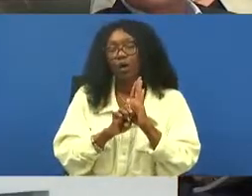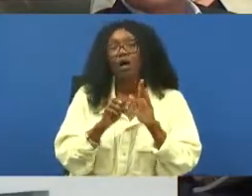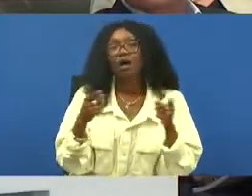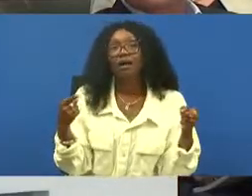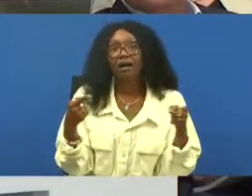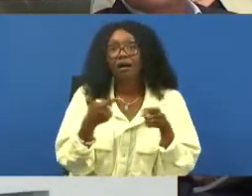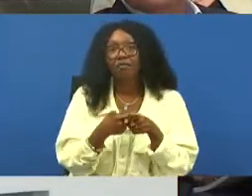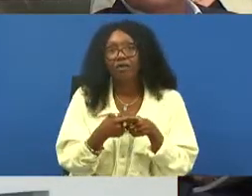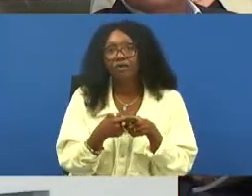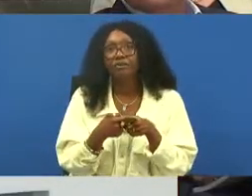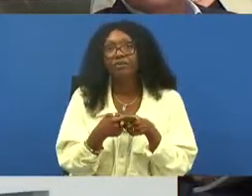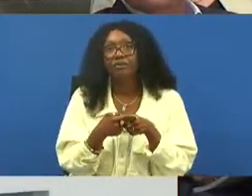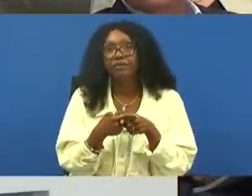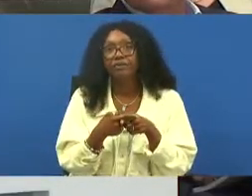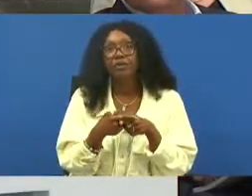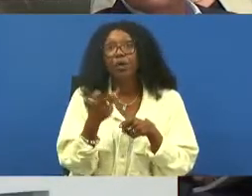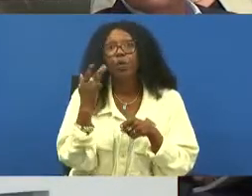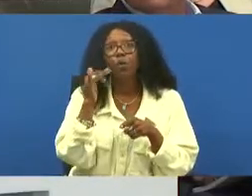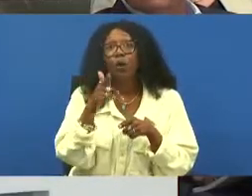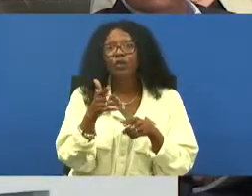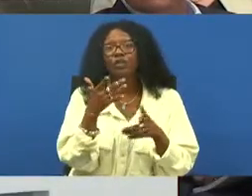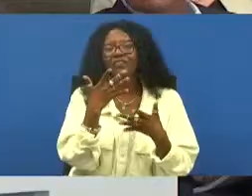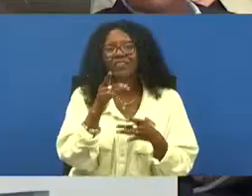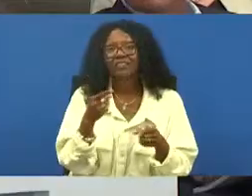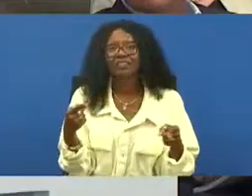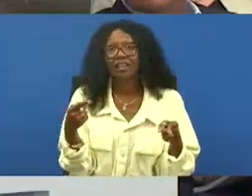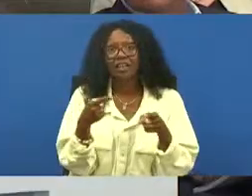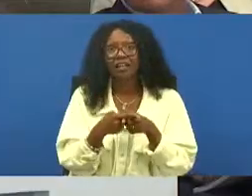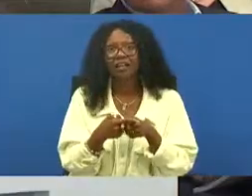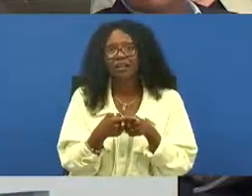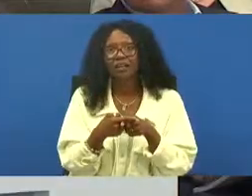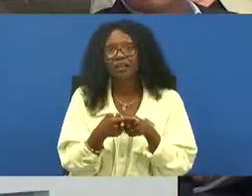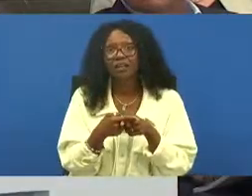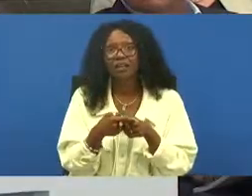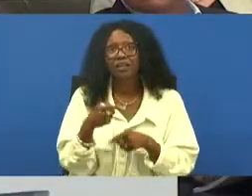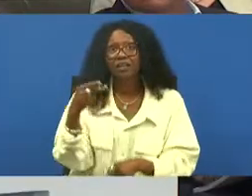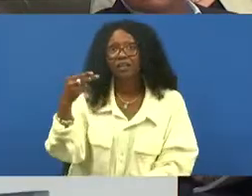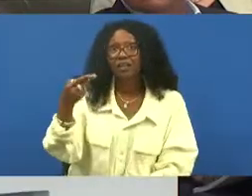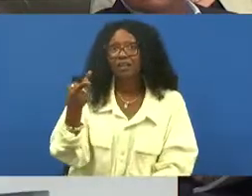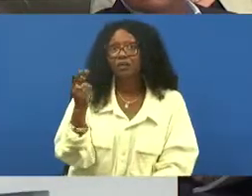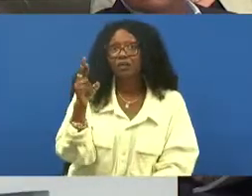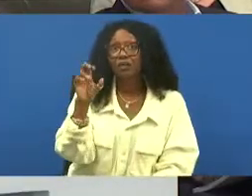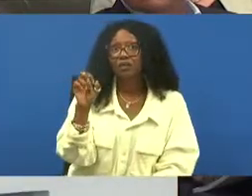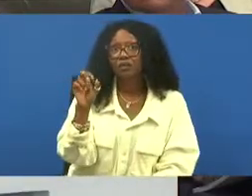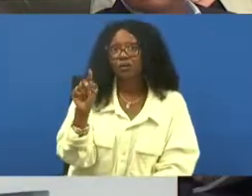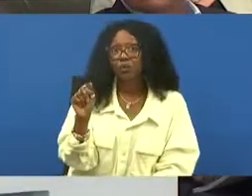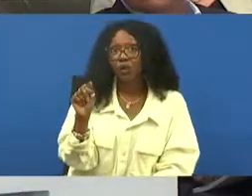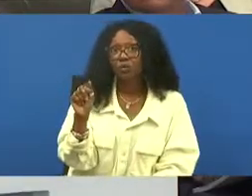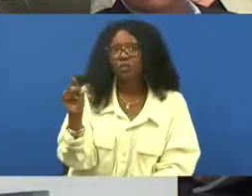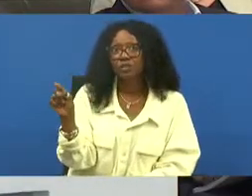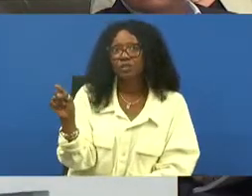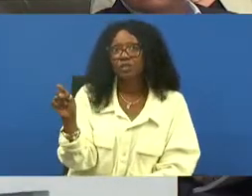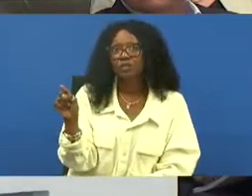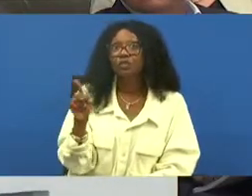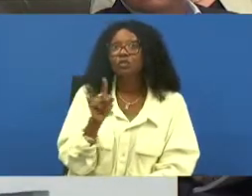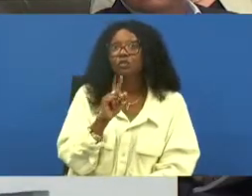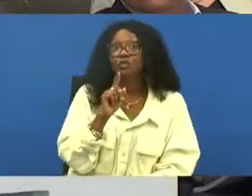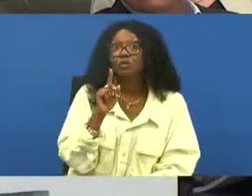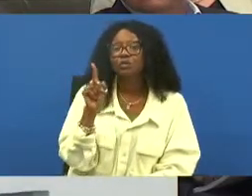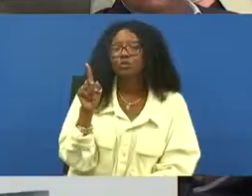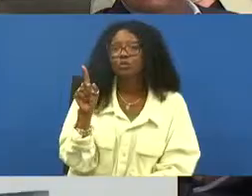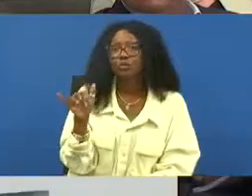one side when you have an interest on the other. And Mr. Hurst's commentary is totally false.